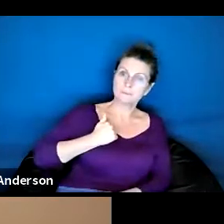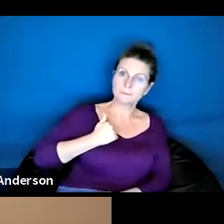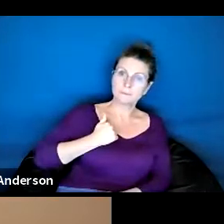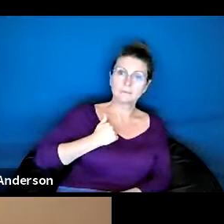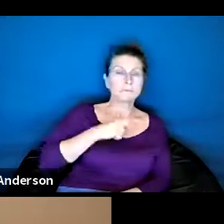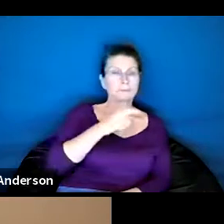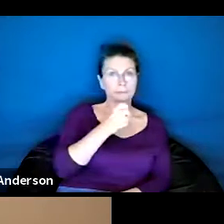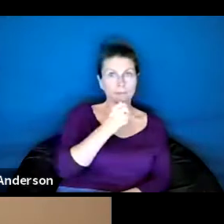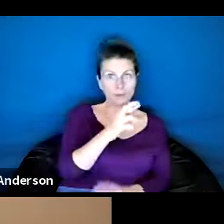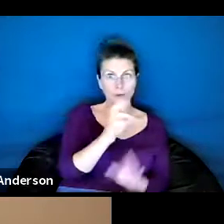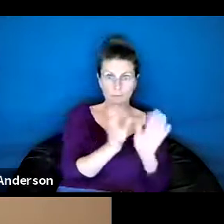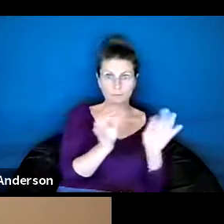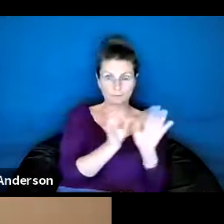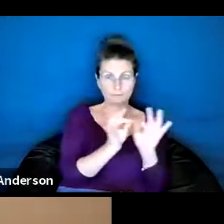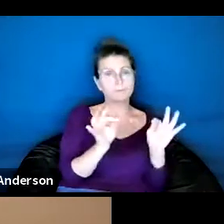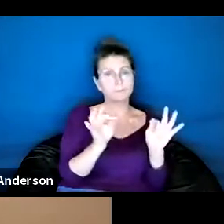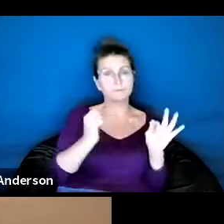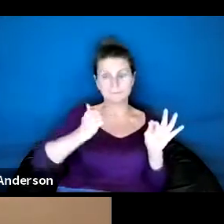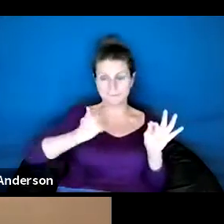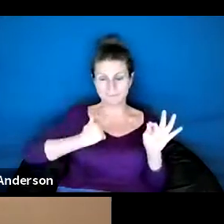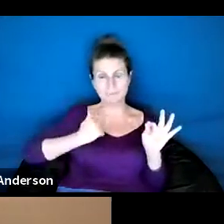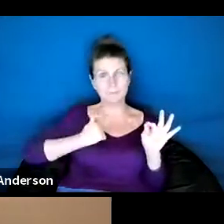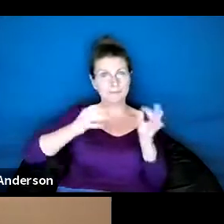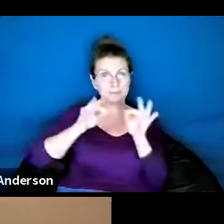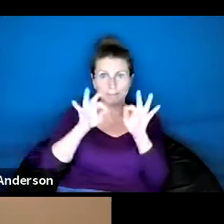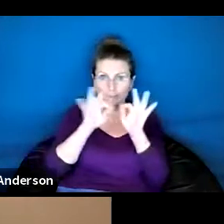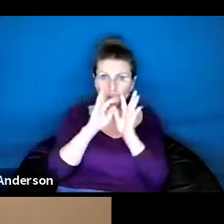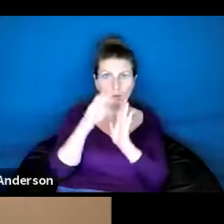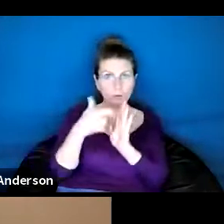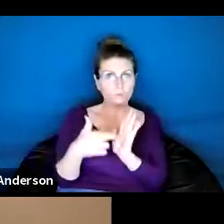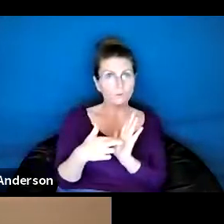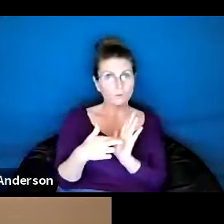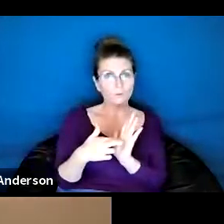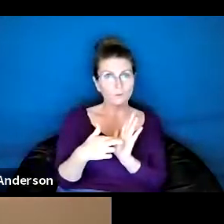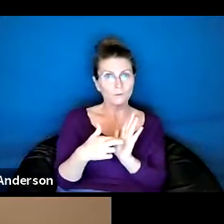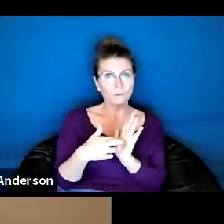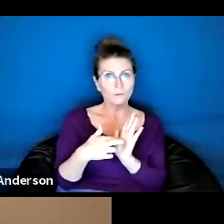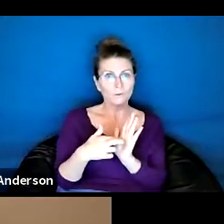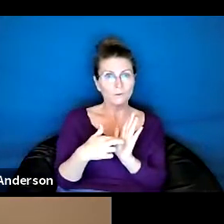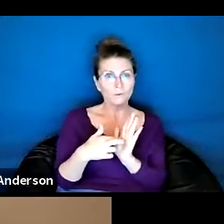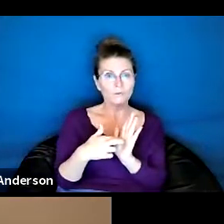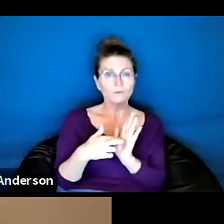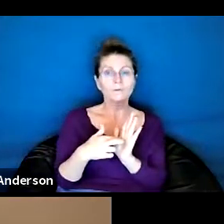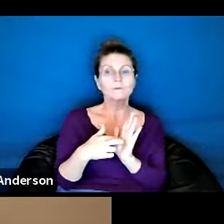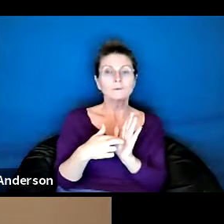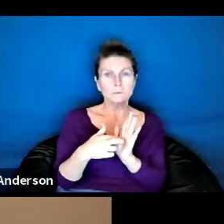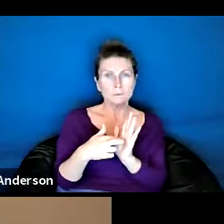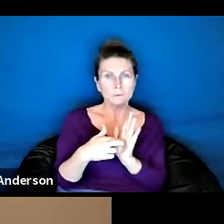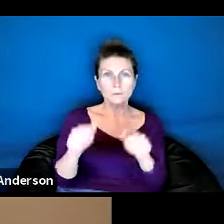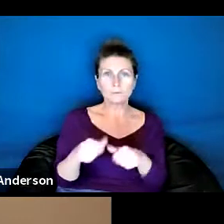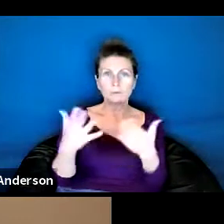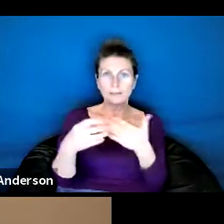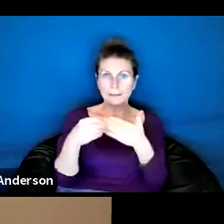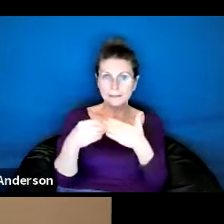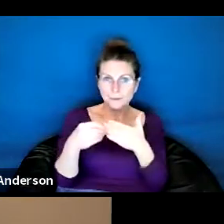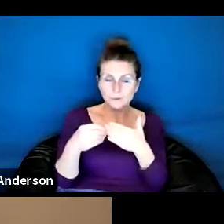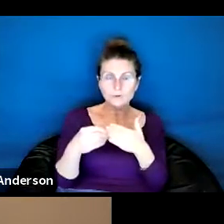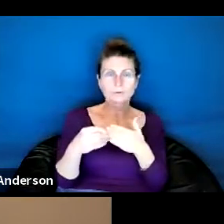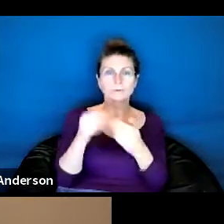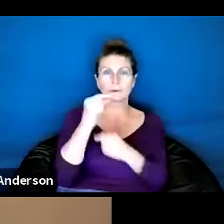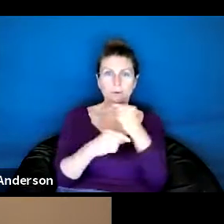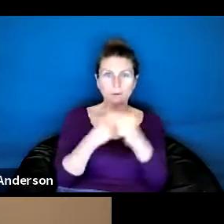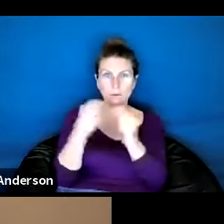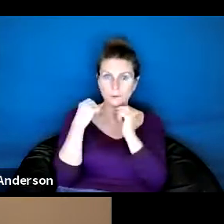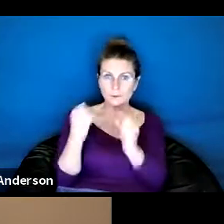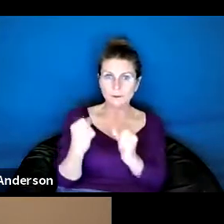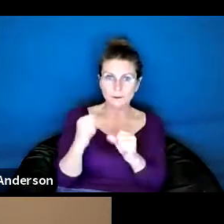mentioned, Canada has a very important role in this, in providing leadership in global health, working with